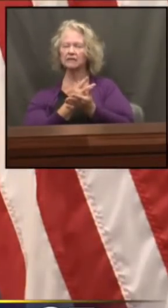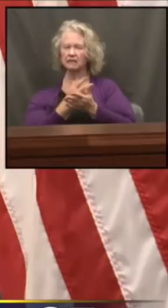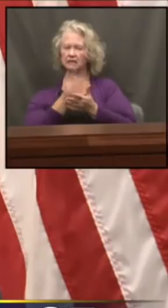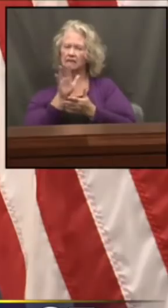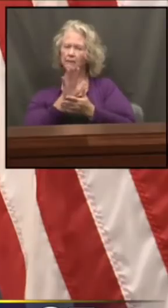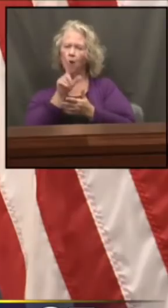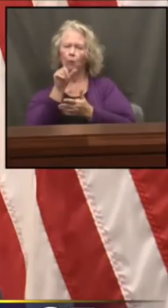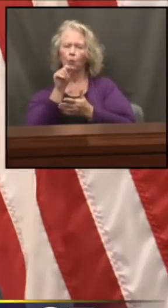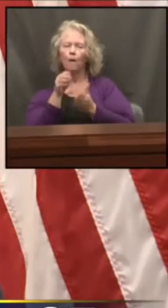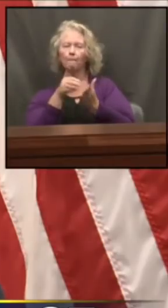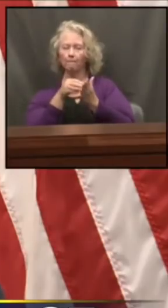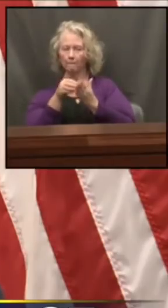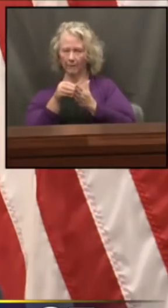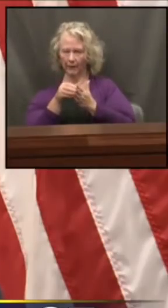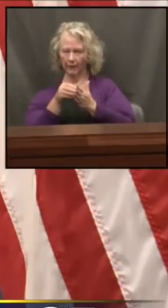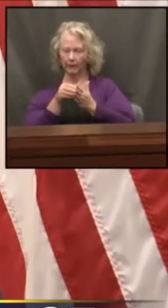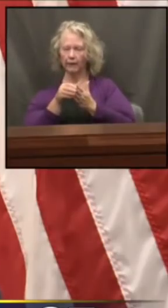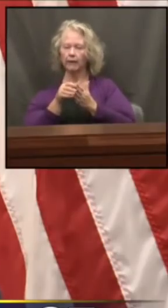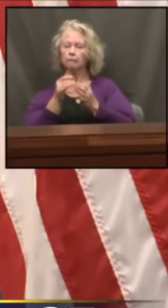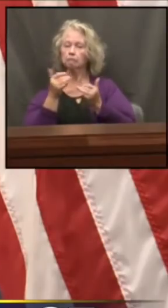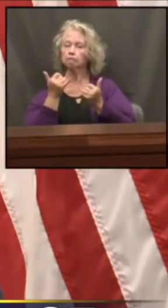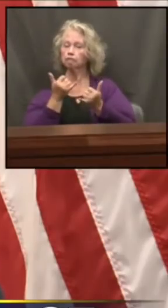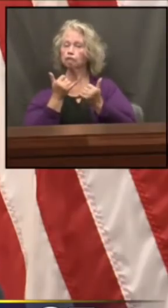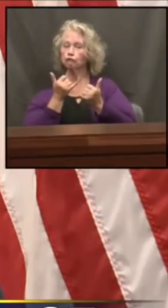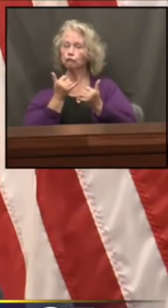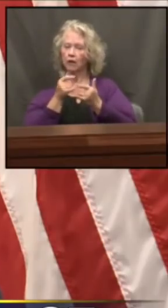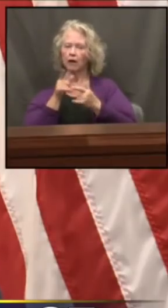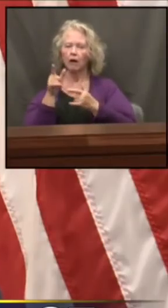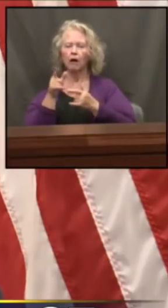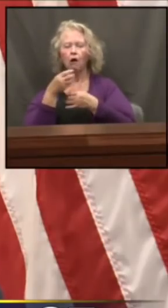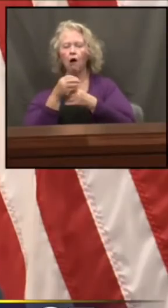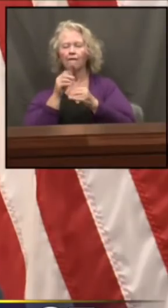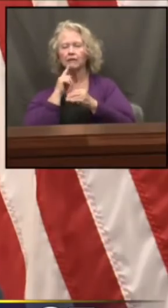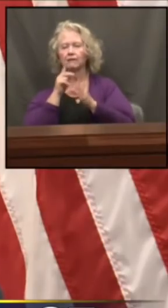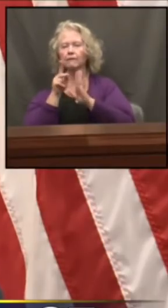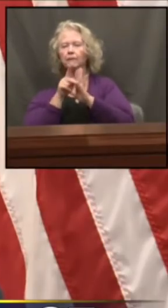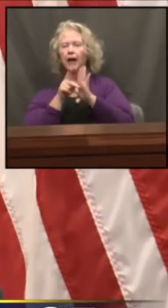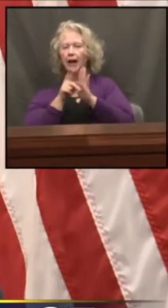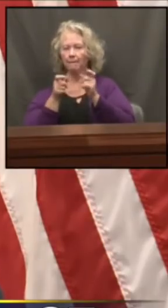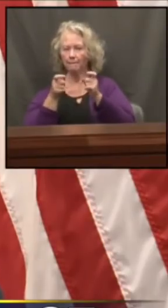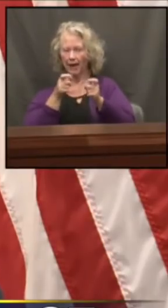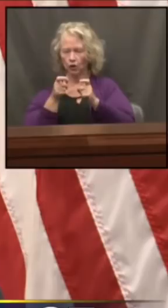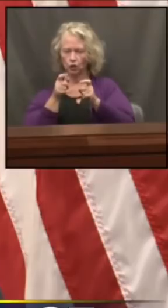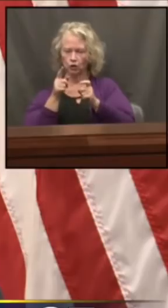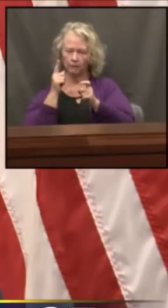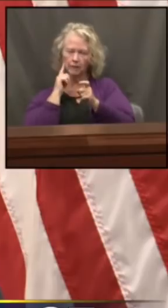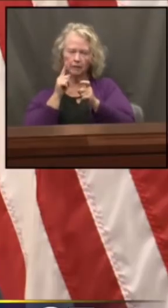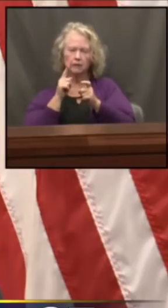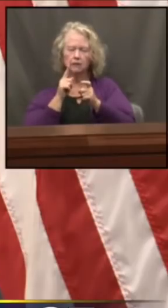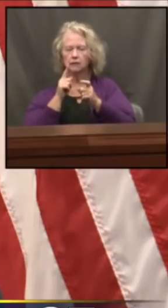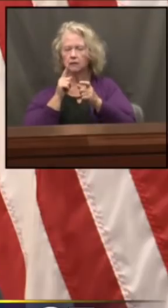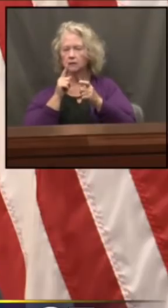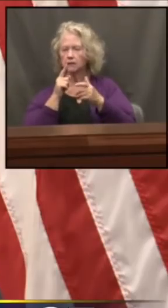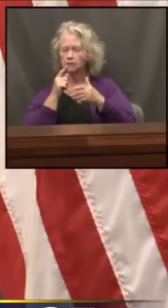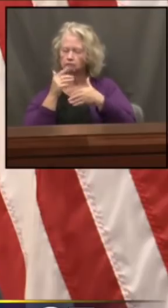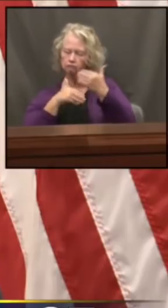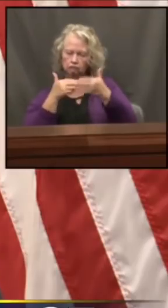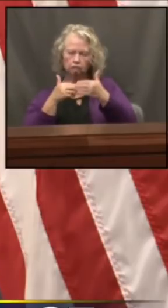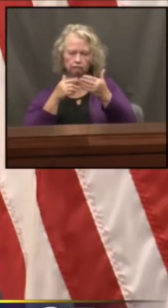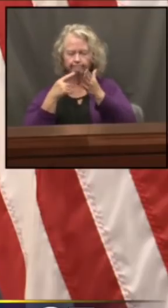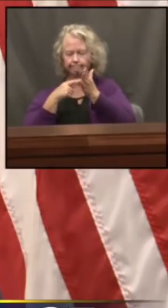million. Right now, the Office of Policy and Management is going through a process, and we'll